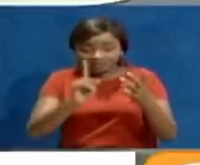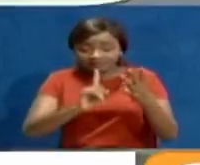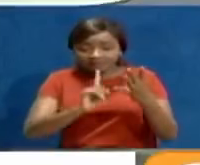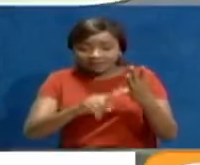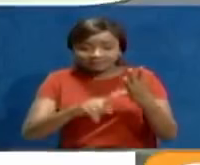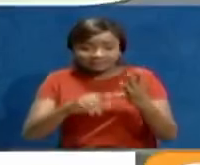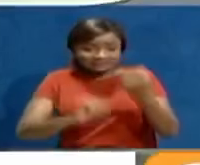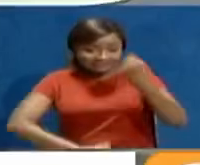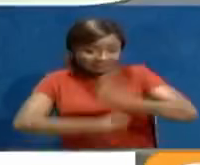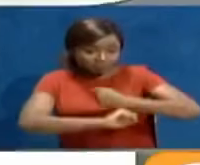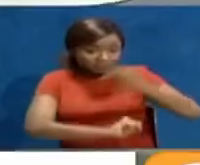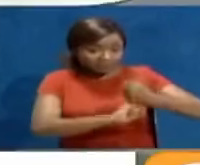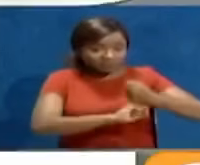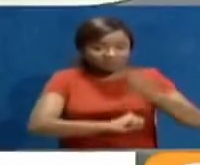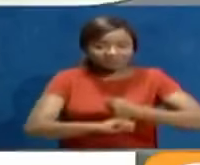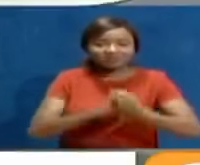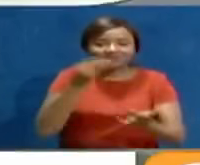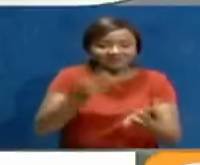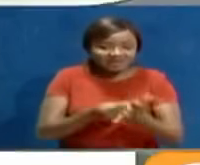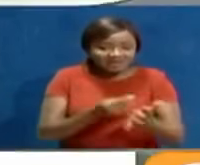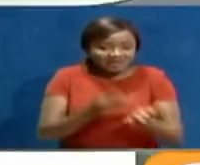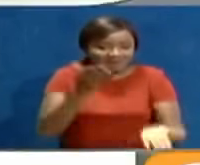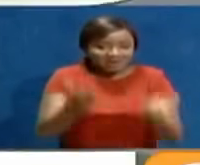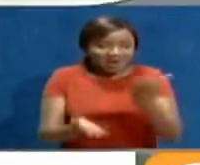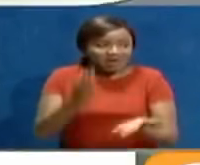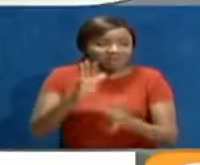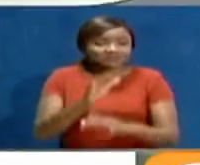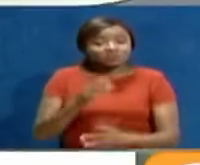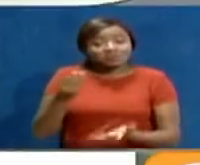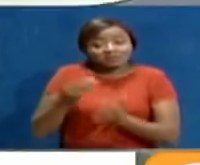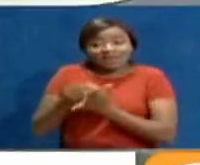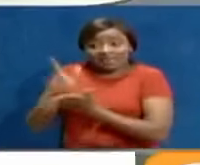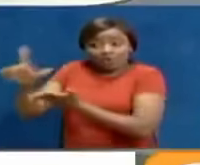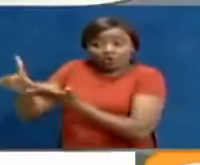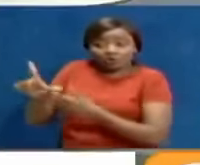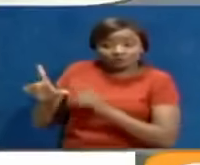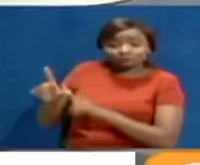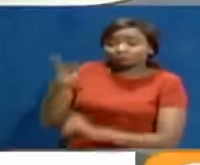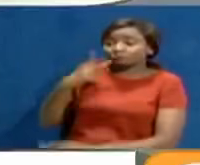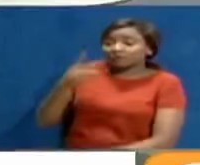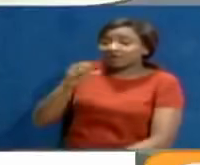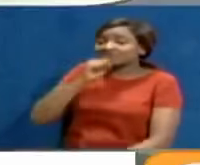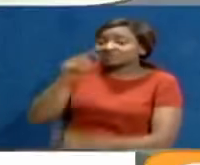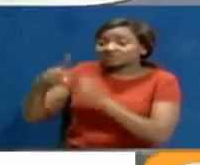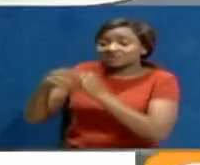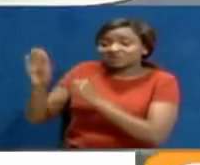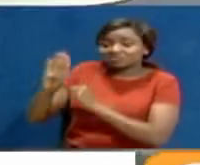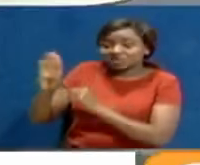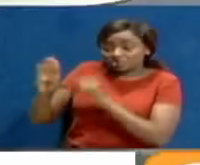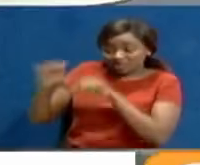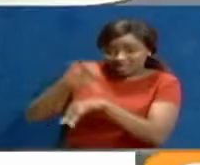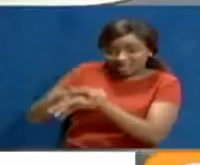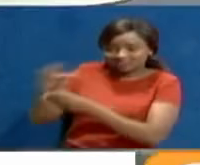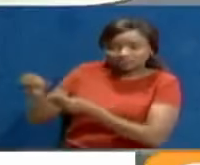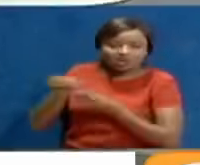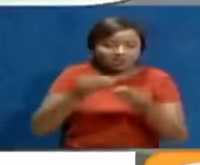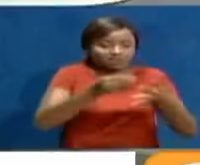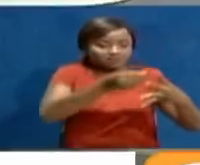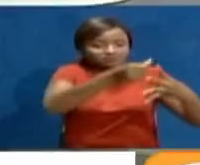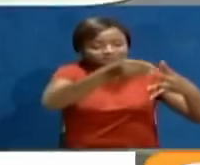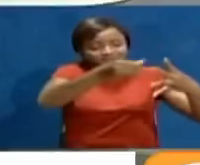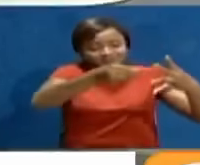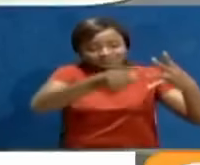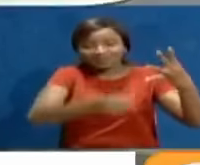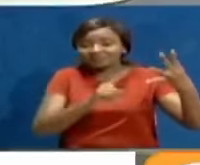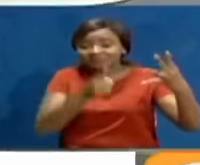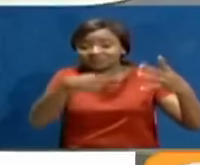is supporting financial stability. So this is where the 247 billion, 57 billion shillings borrowed from the IMF is going. But Kenyans are not